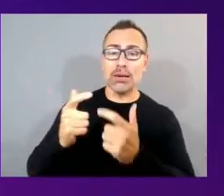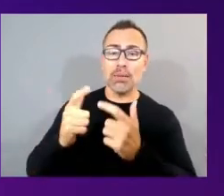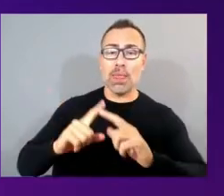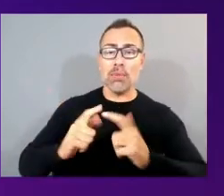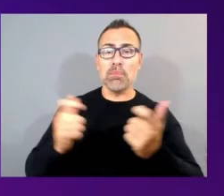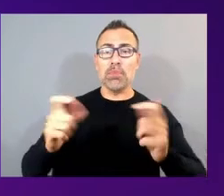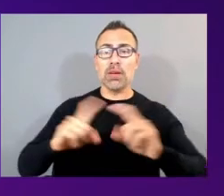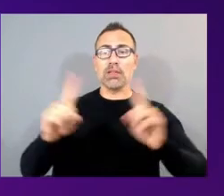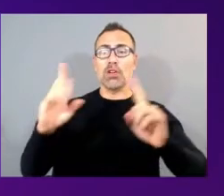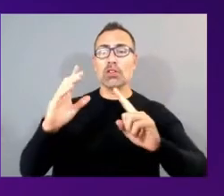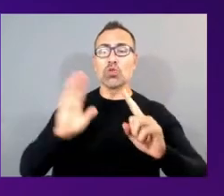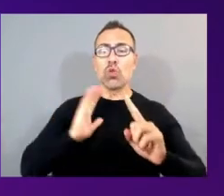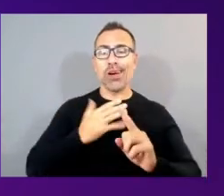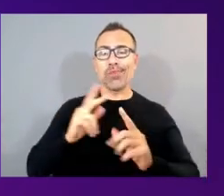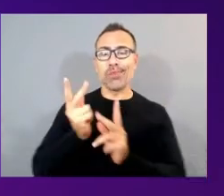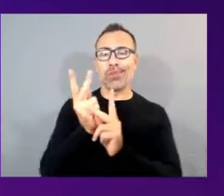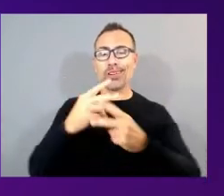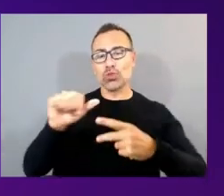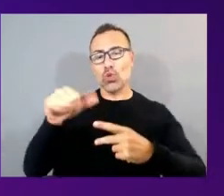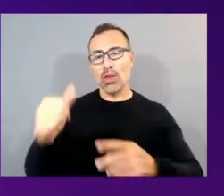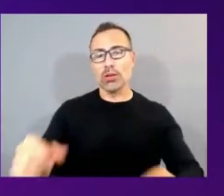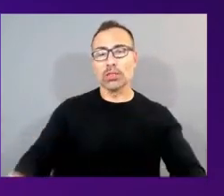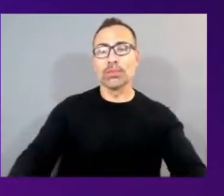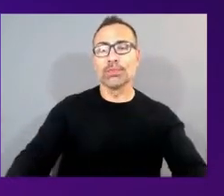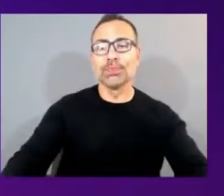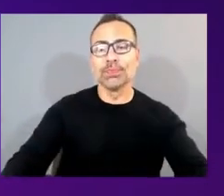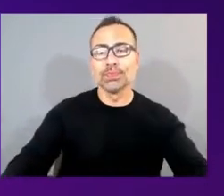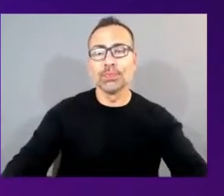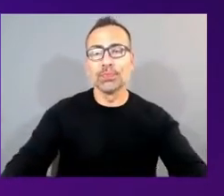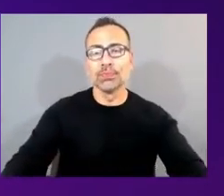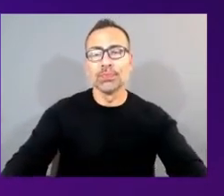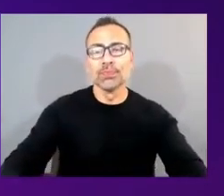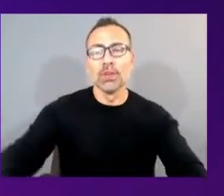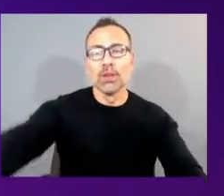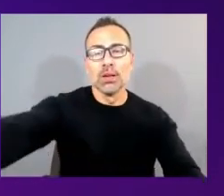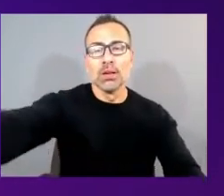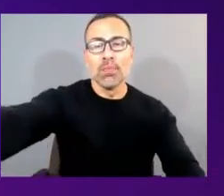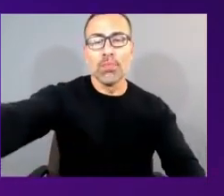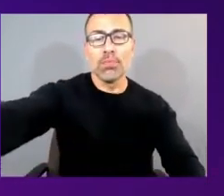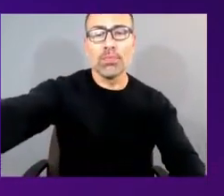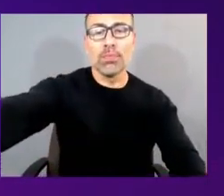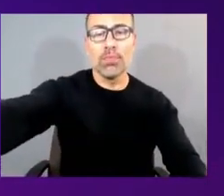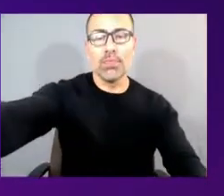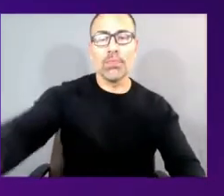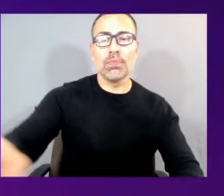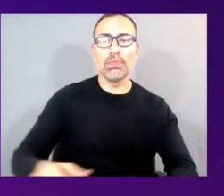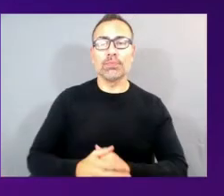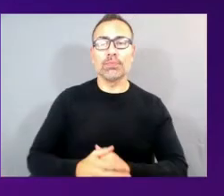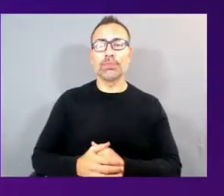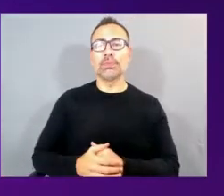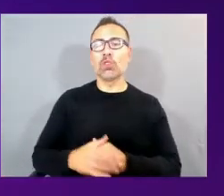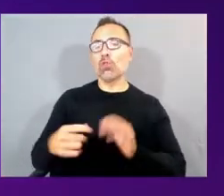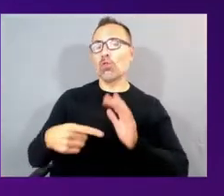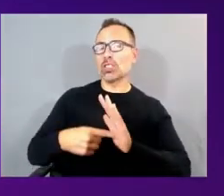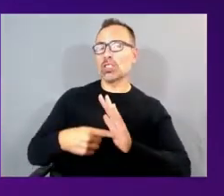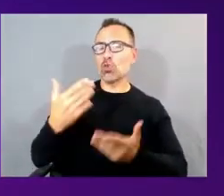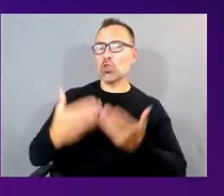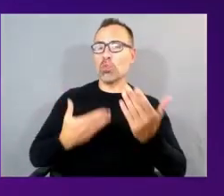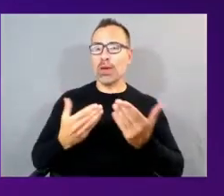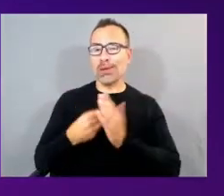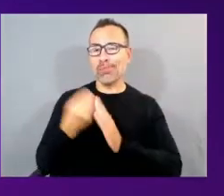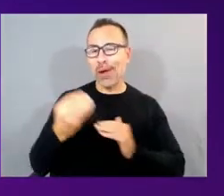out there. So for example, you might buy a camera and use it for a few months or a few years